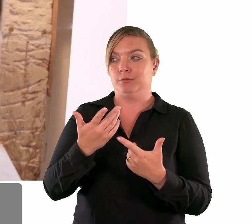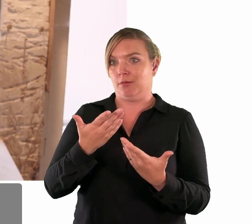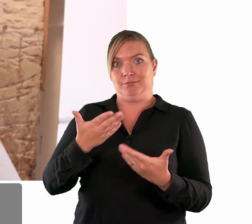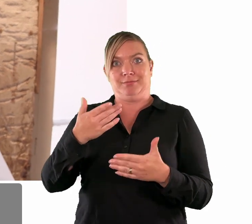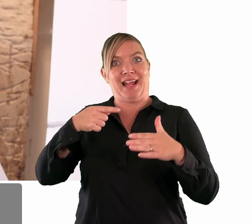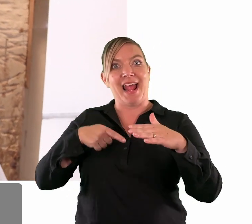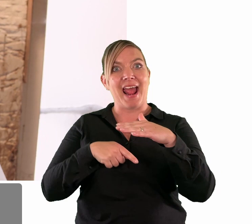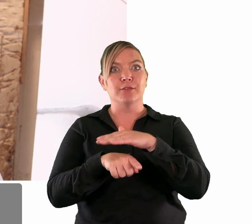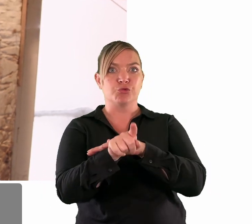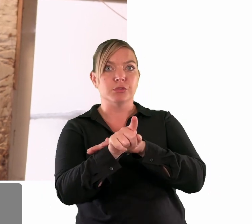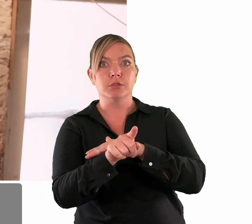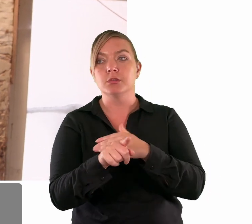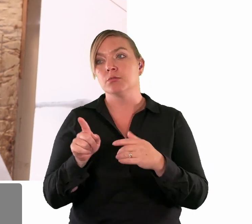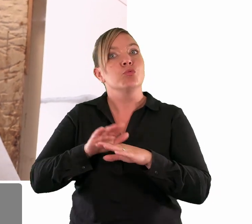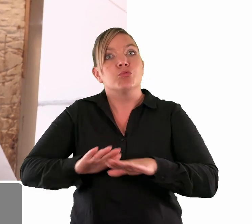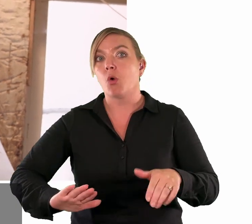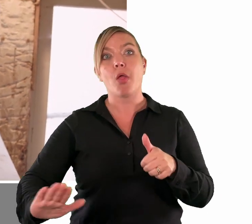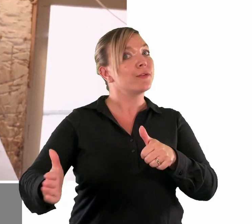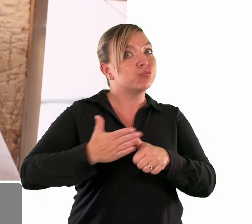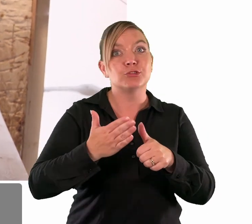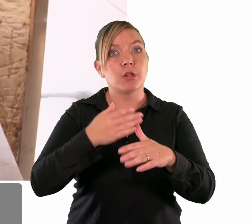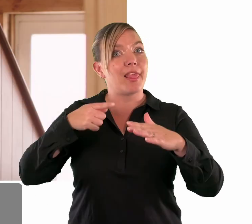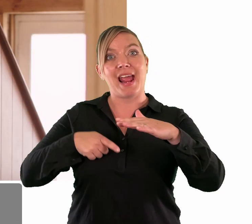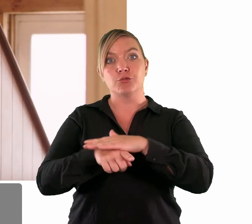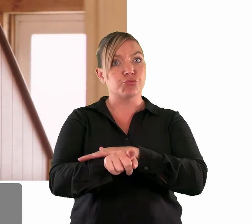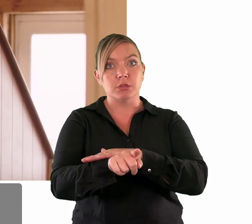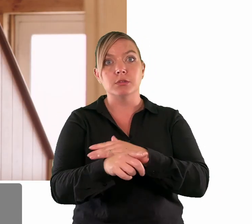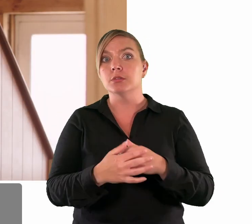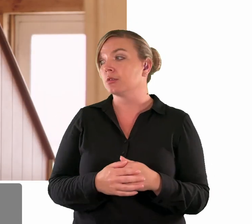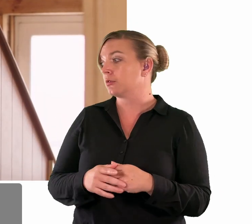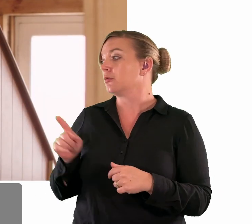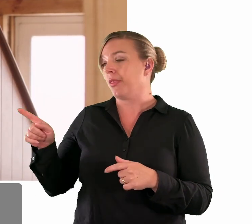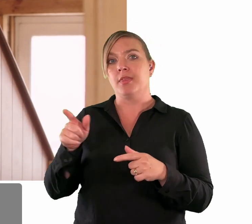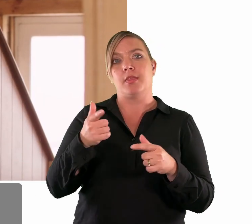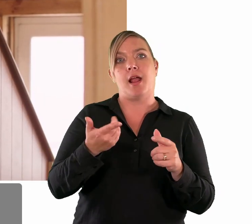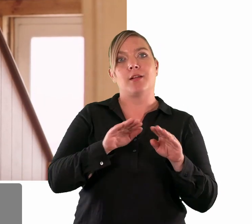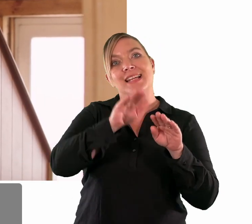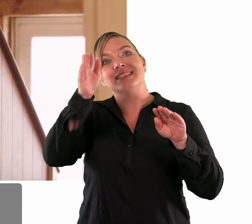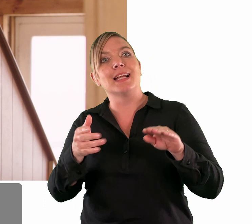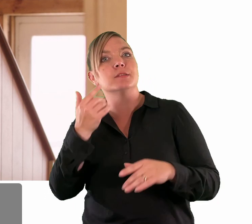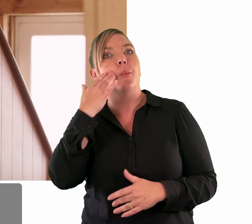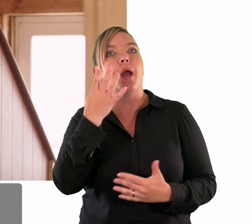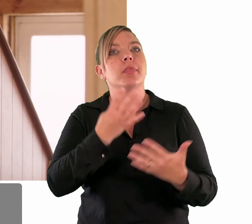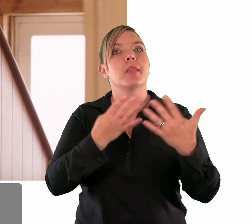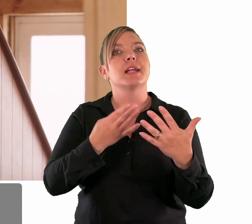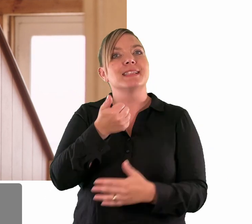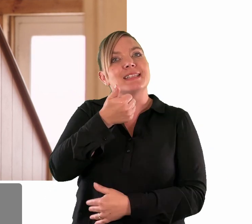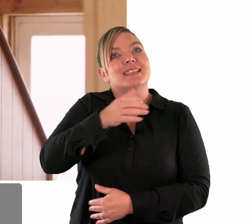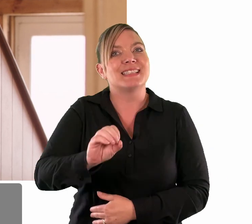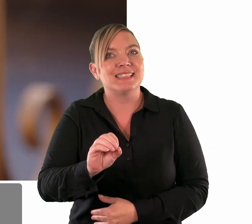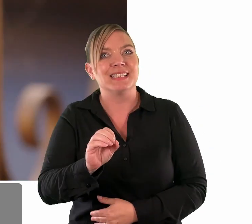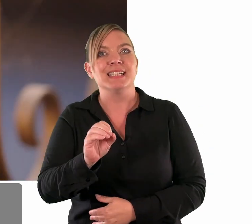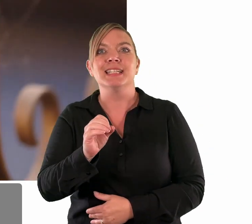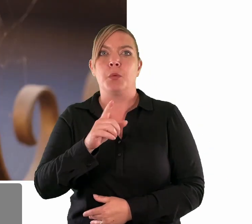entrance, which wasn't the original entrance. This entrance was extended in 1960 to accommodate a